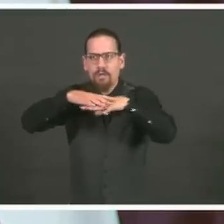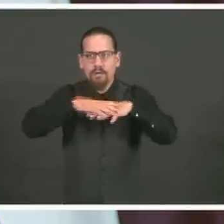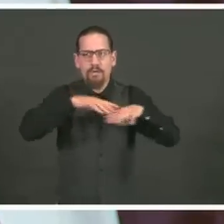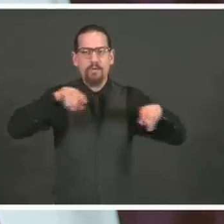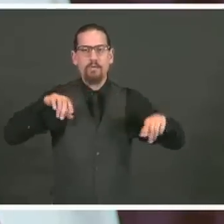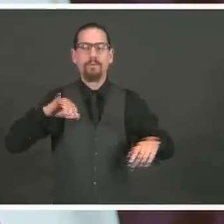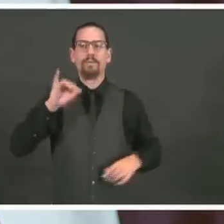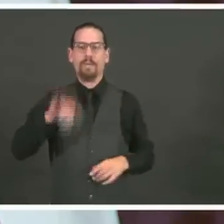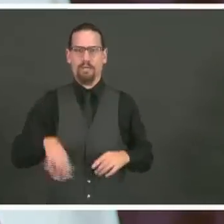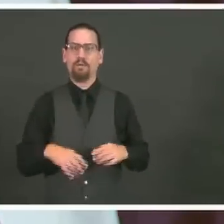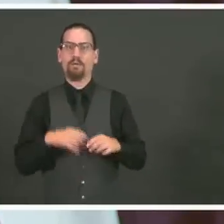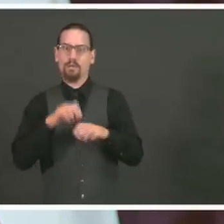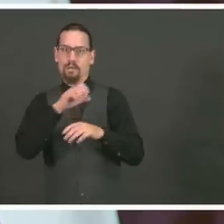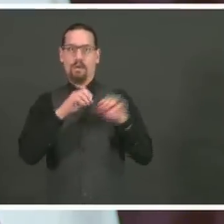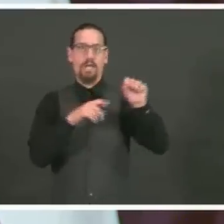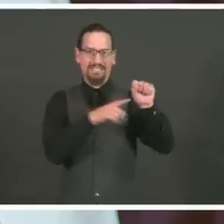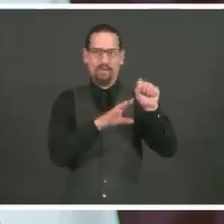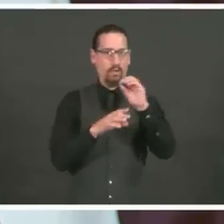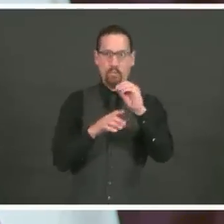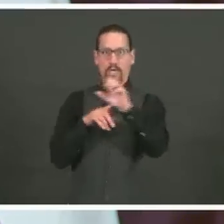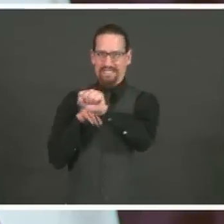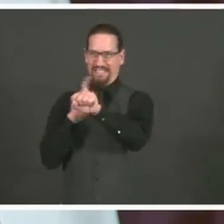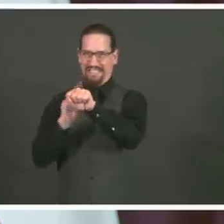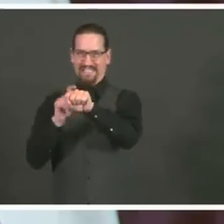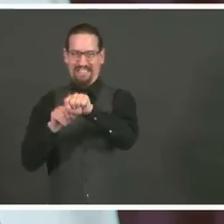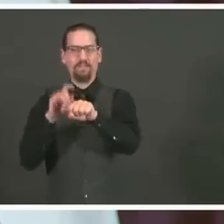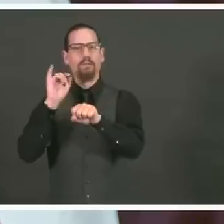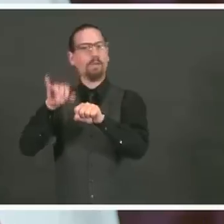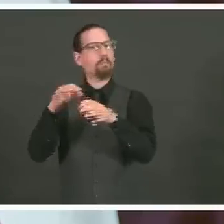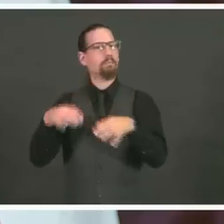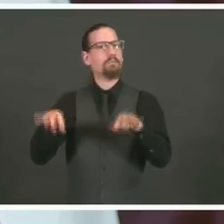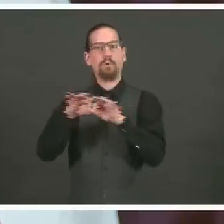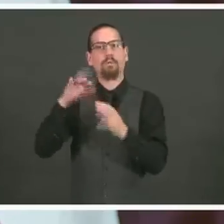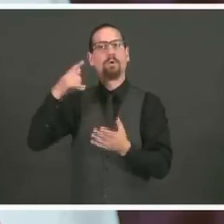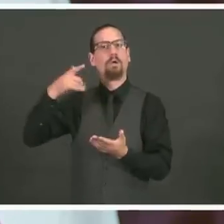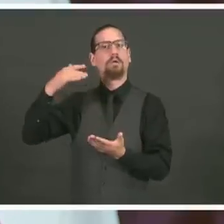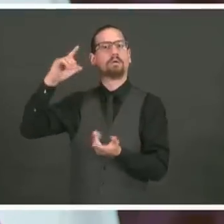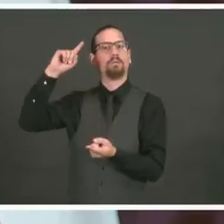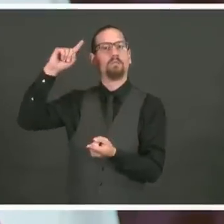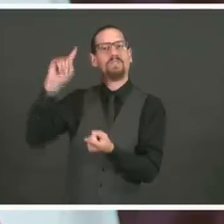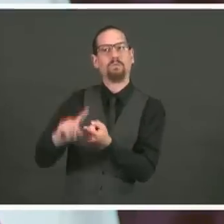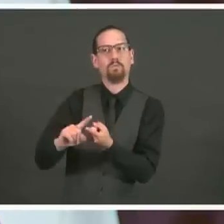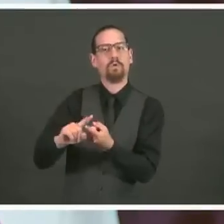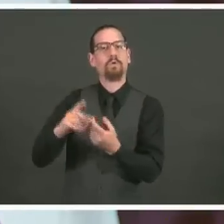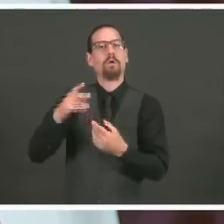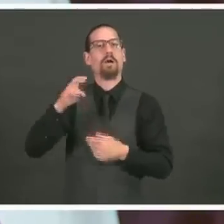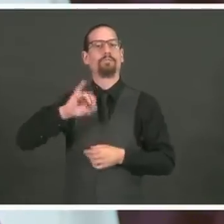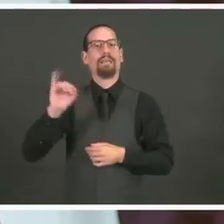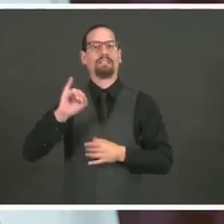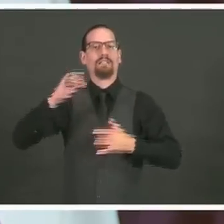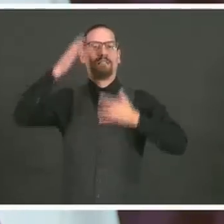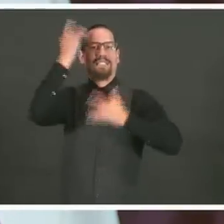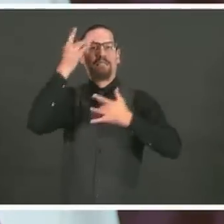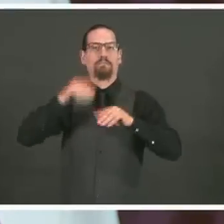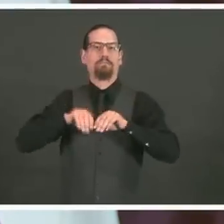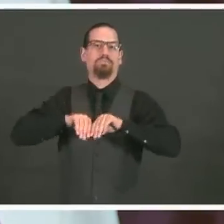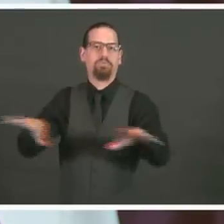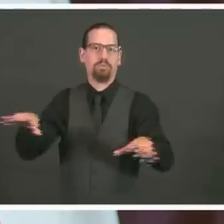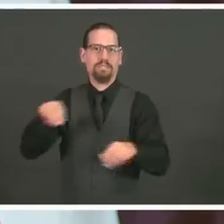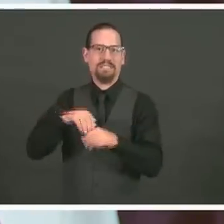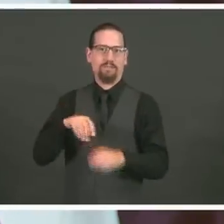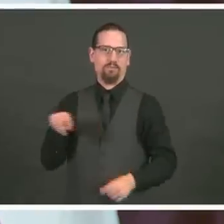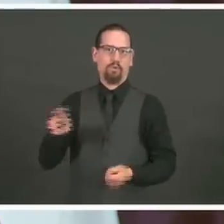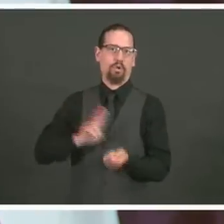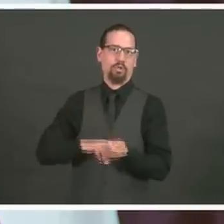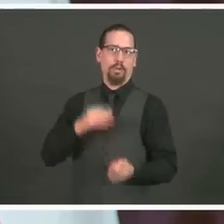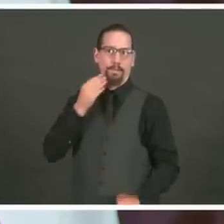to significantly bring down the rate of infection in our nursing homes. So just to put a number on it for